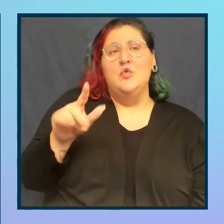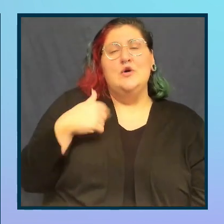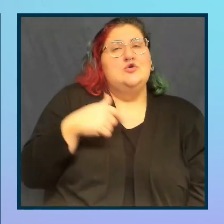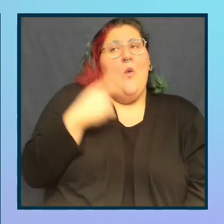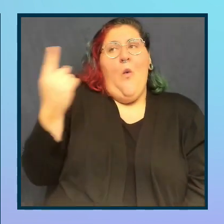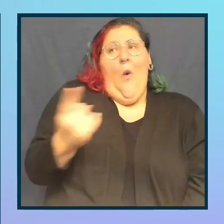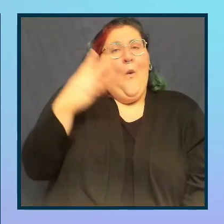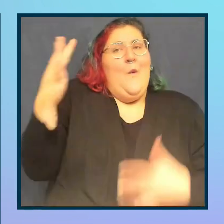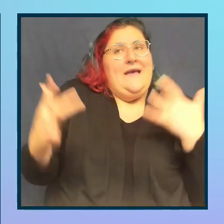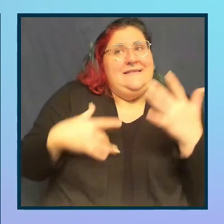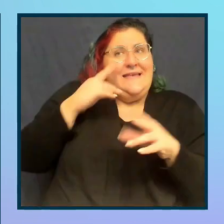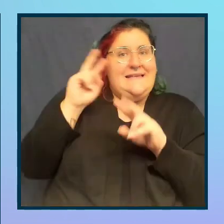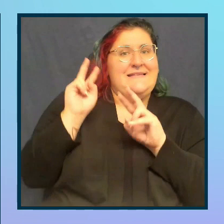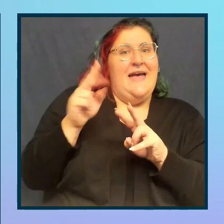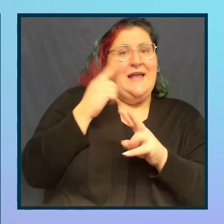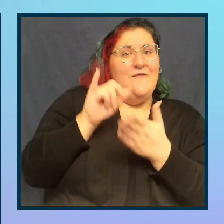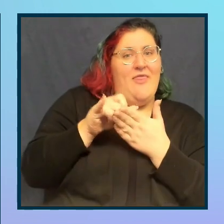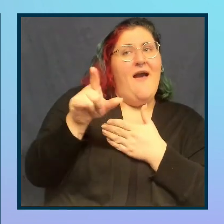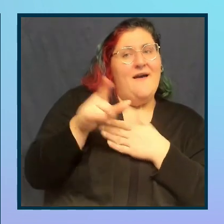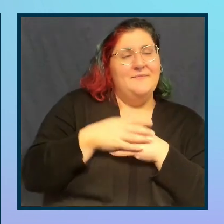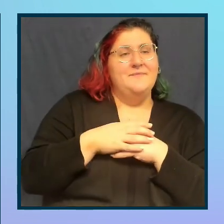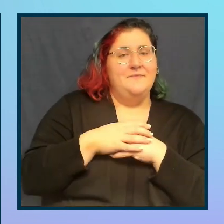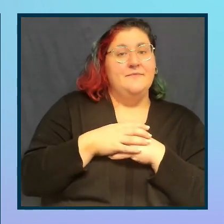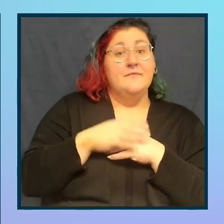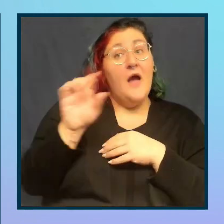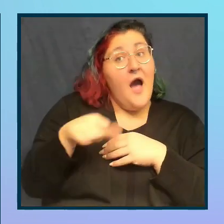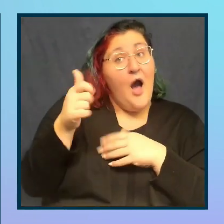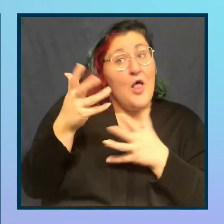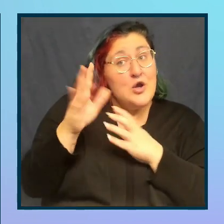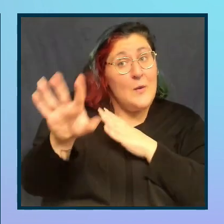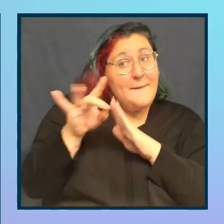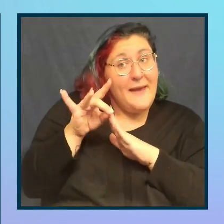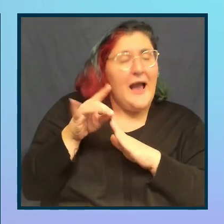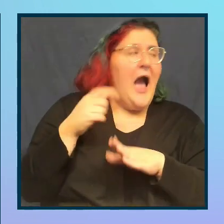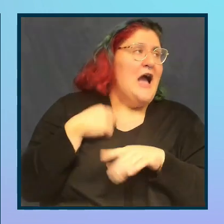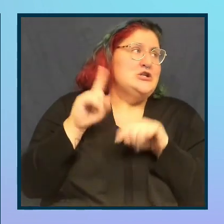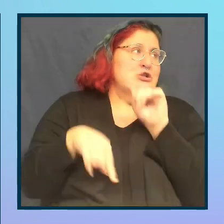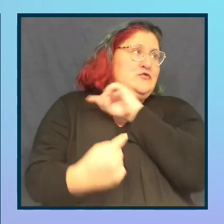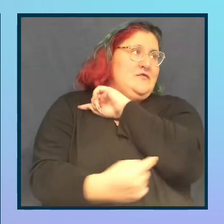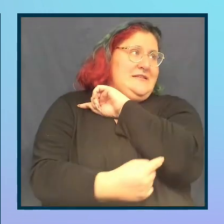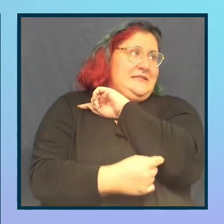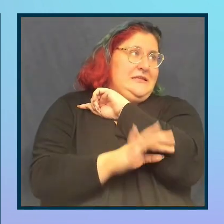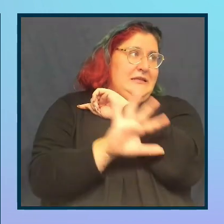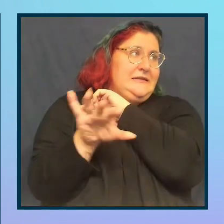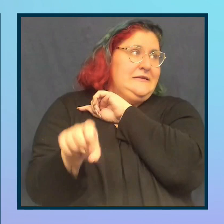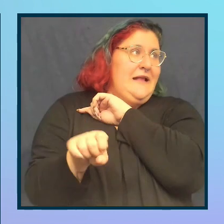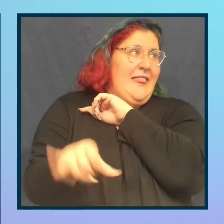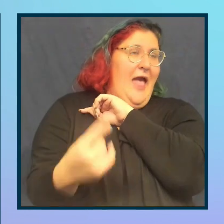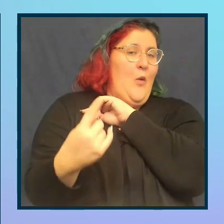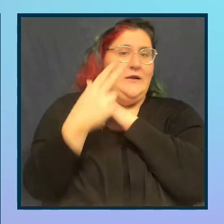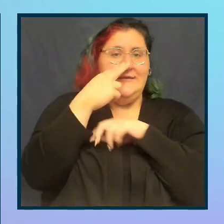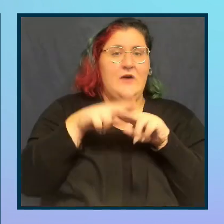Awesome. Thank you, Glenda. Any others you want to cherry pick as a final one? I just couldn't resist that one. That was fun. I know.